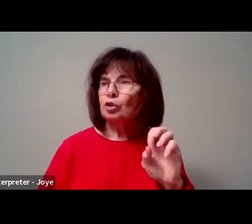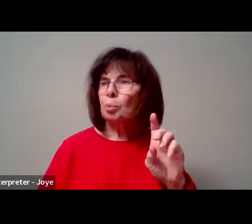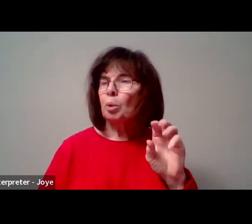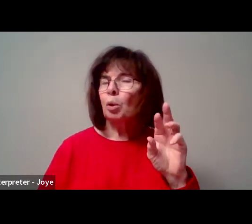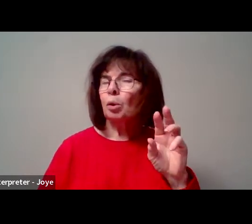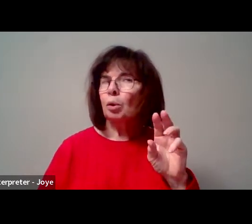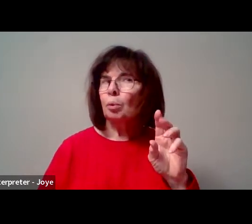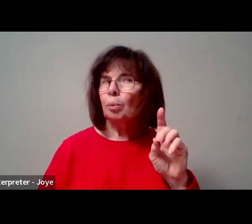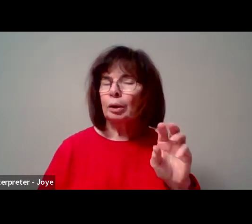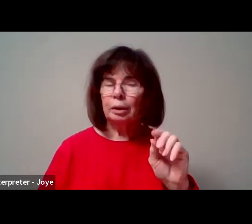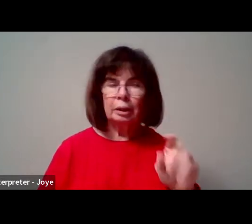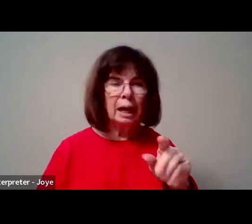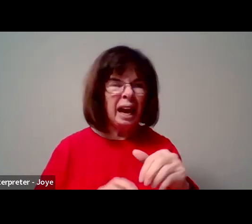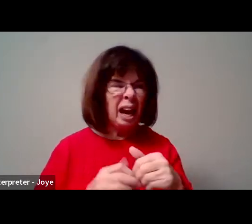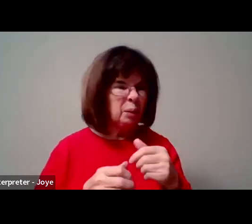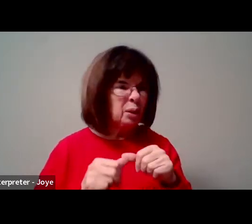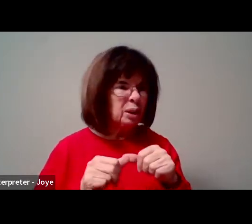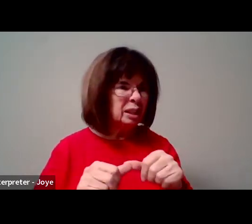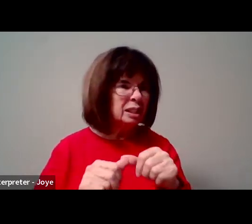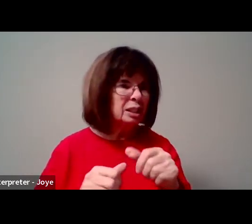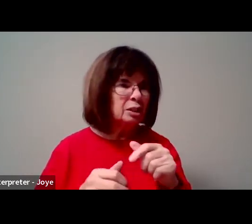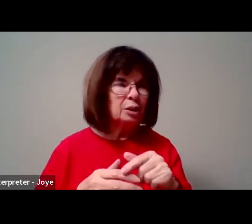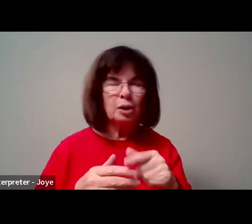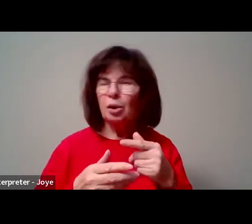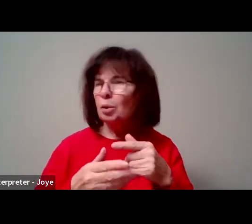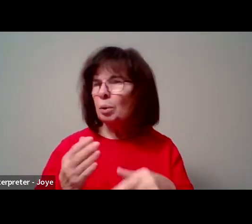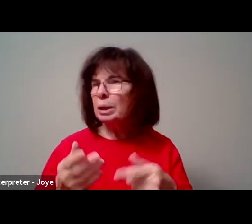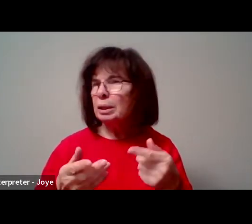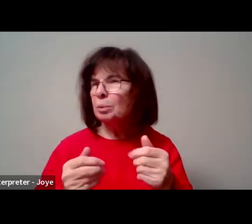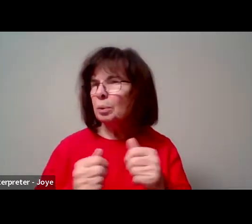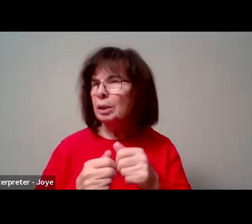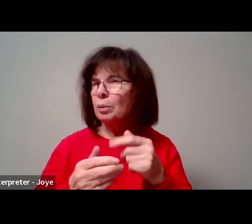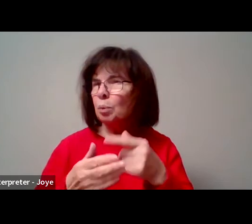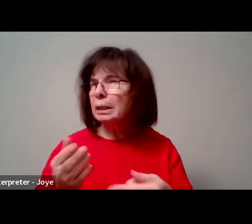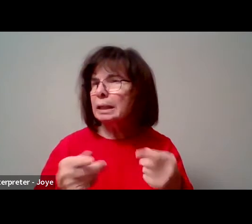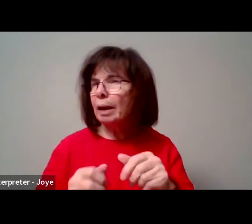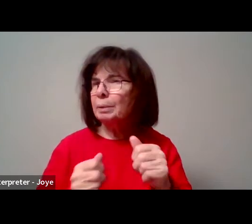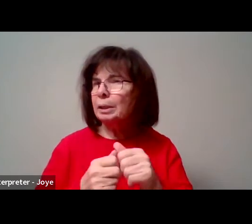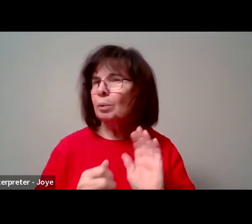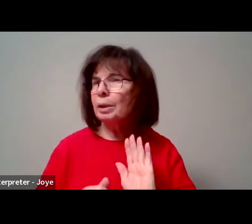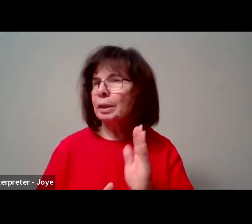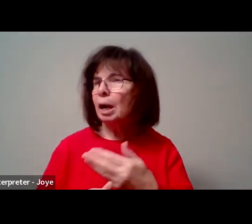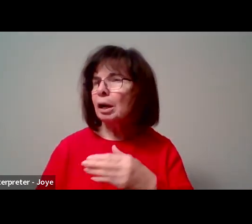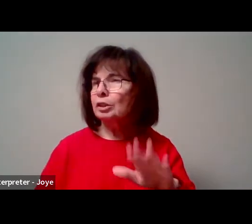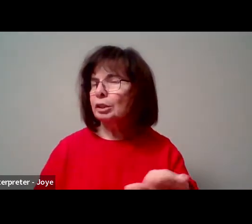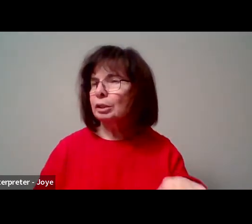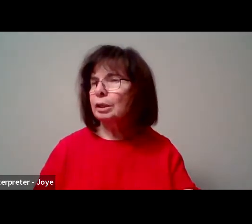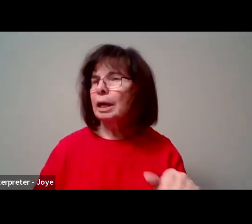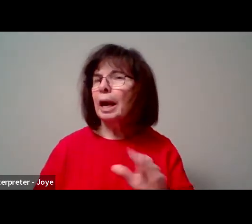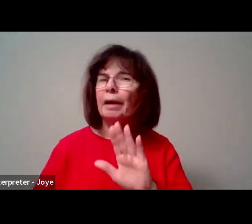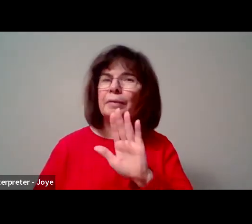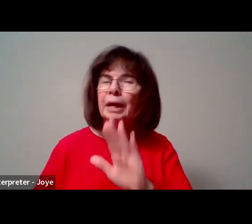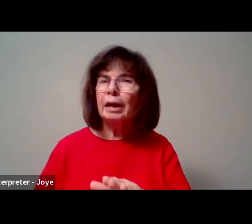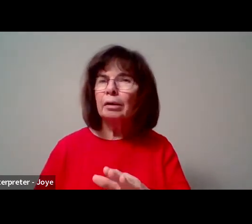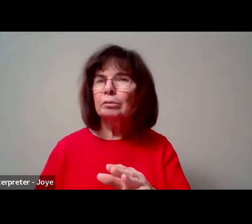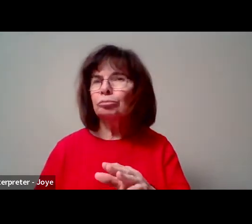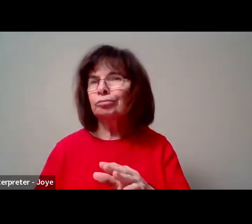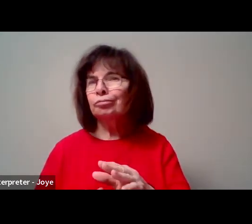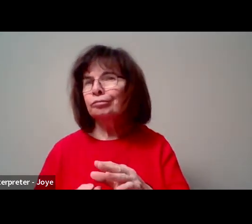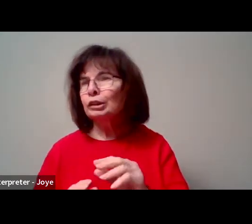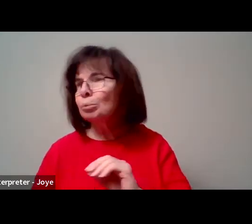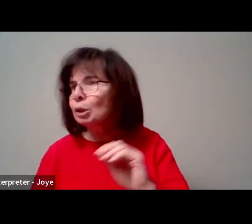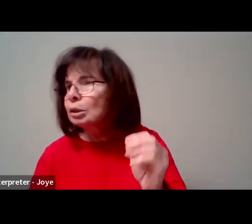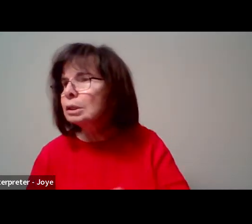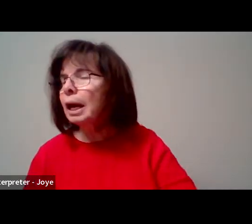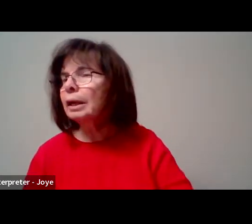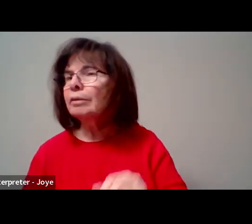pulse on what's happening with our children in the county? And their rates of infection, and how